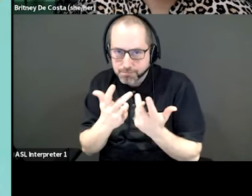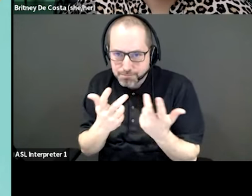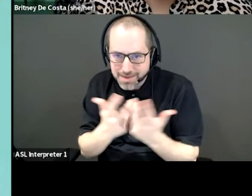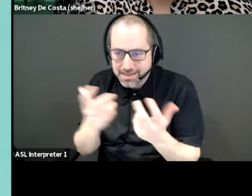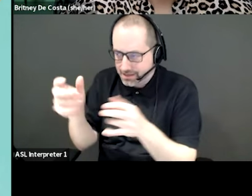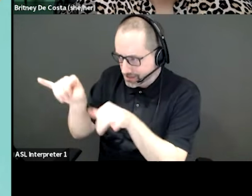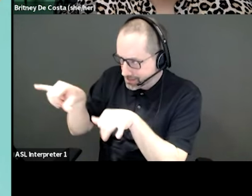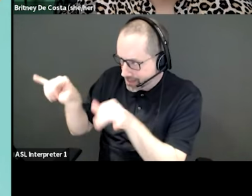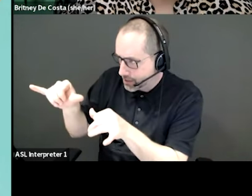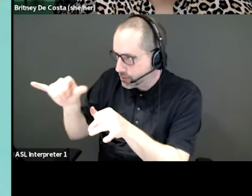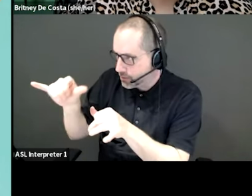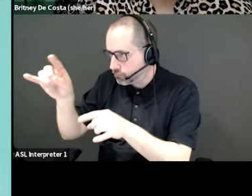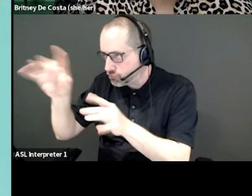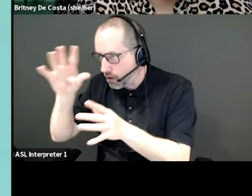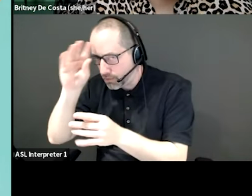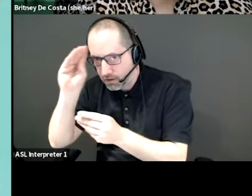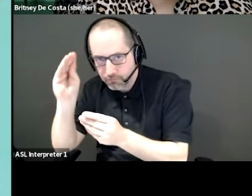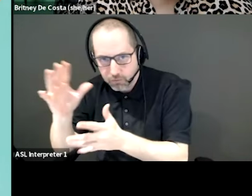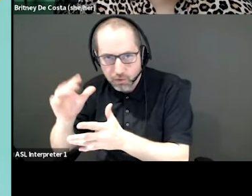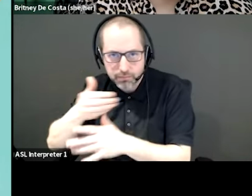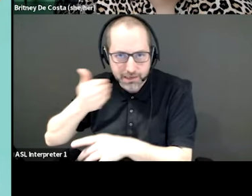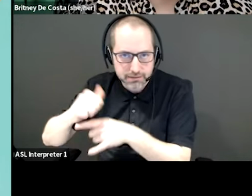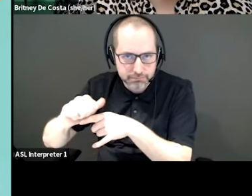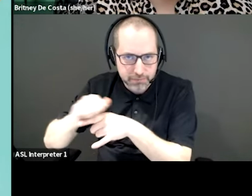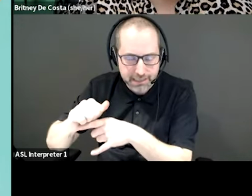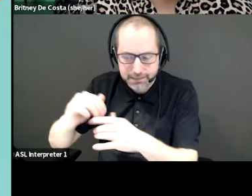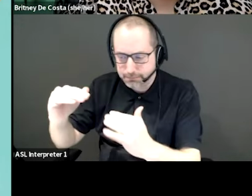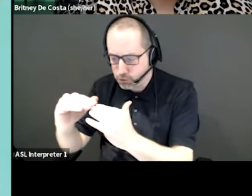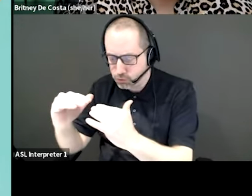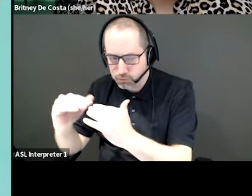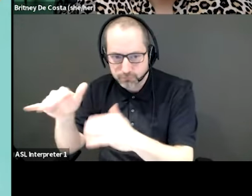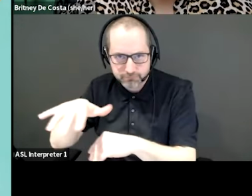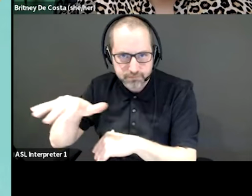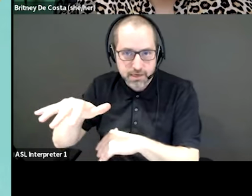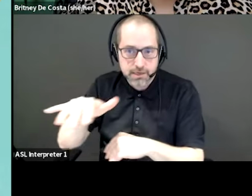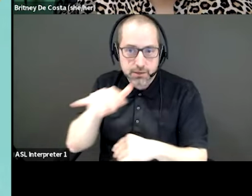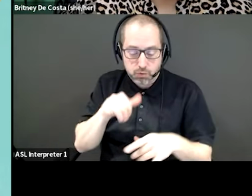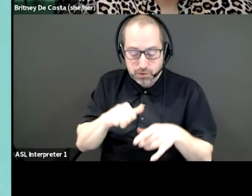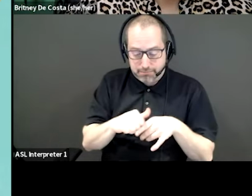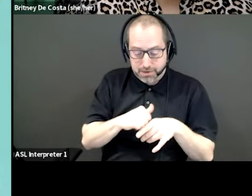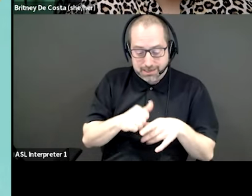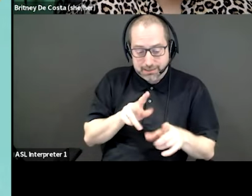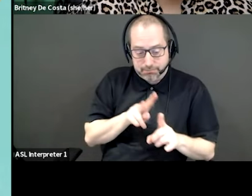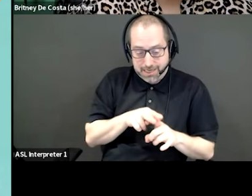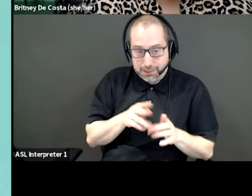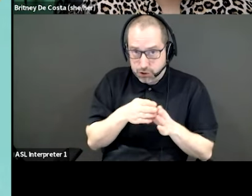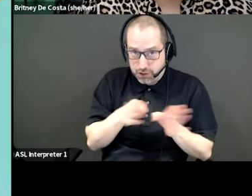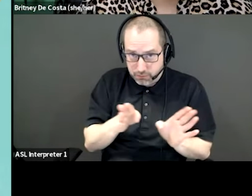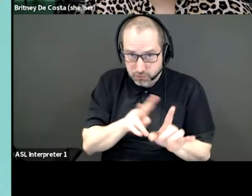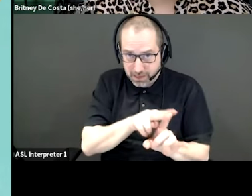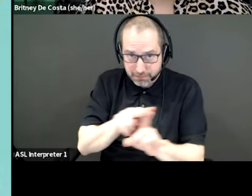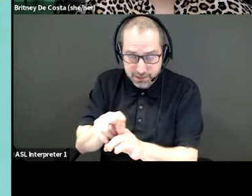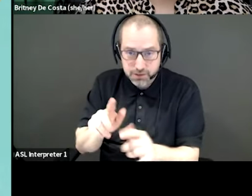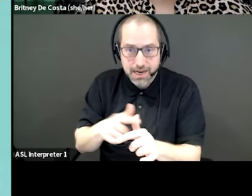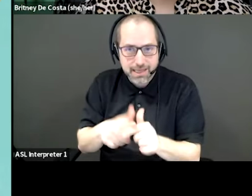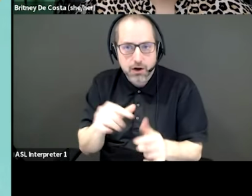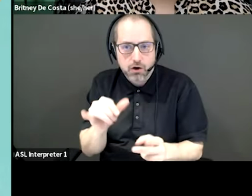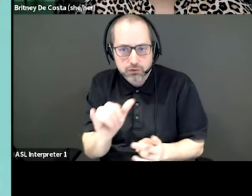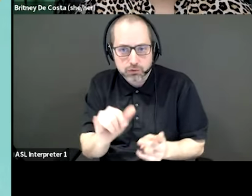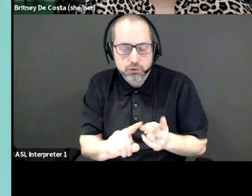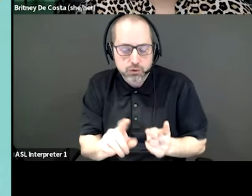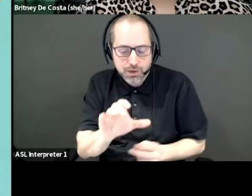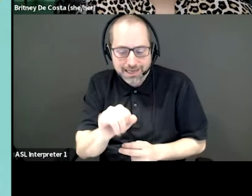standards. We talk about how the strategies apply generally, but we also apply them to a case study that we're building on